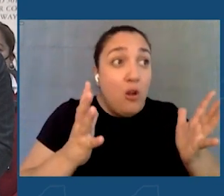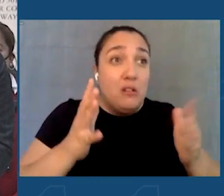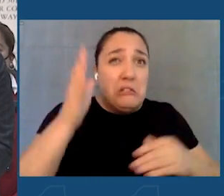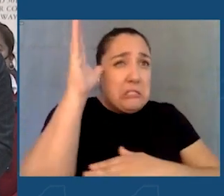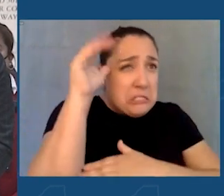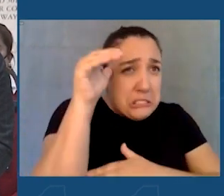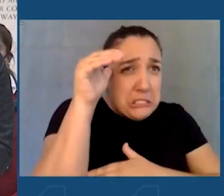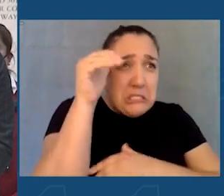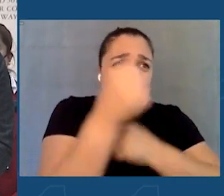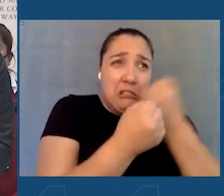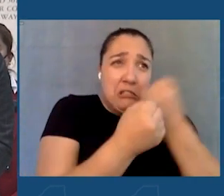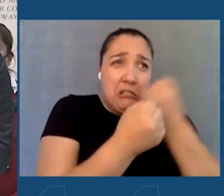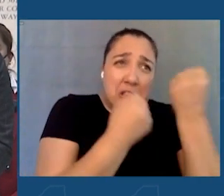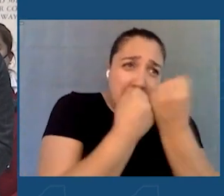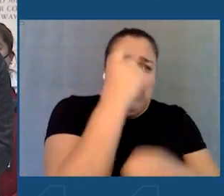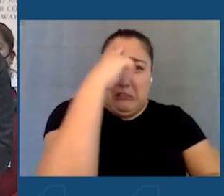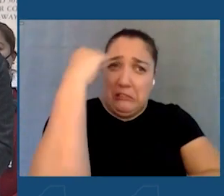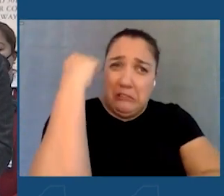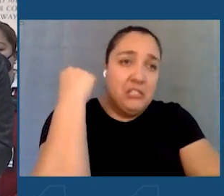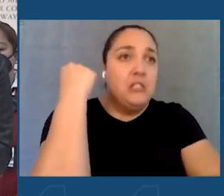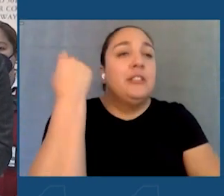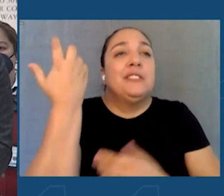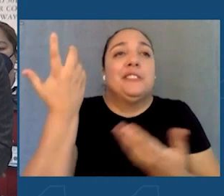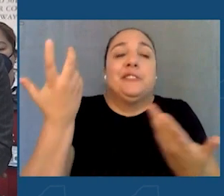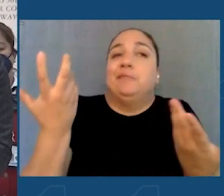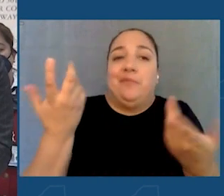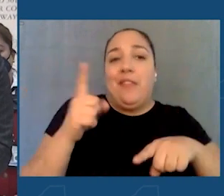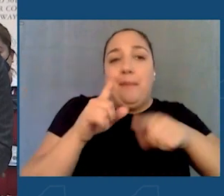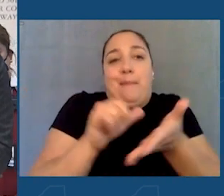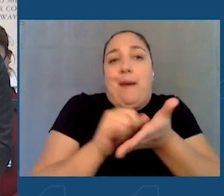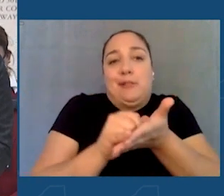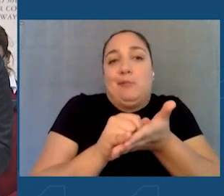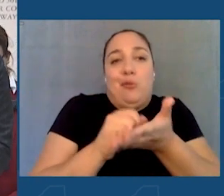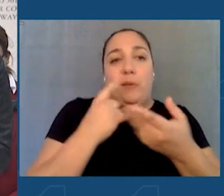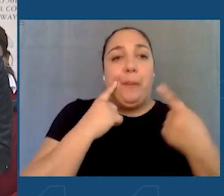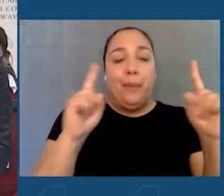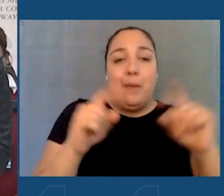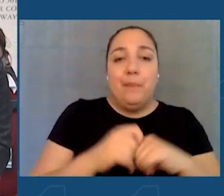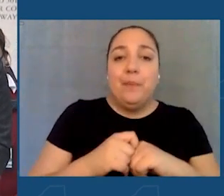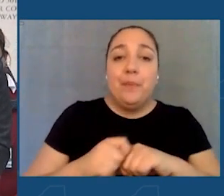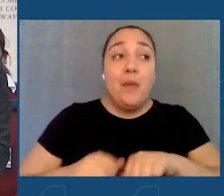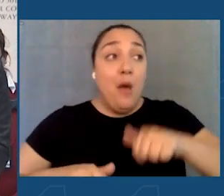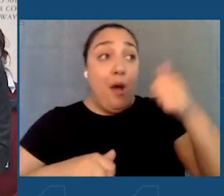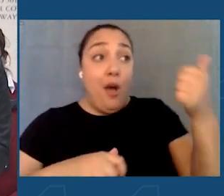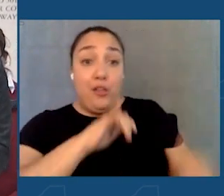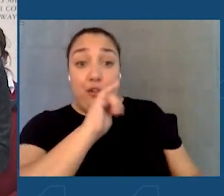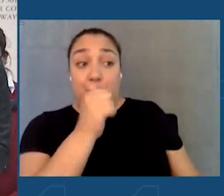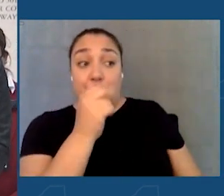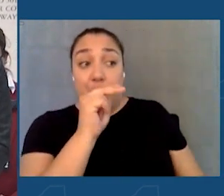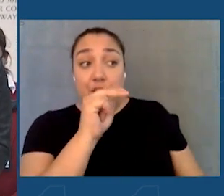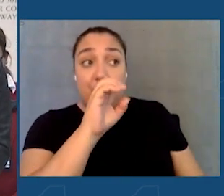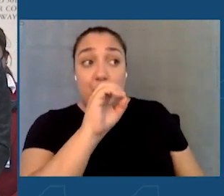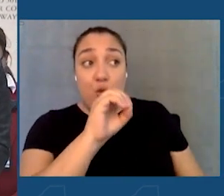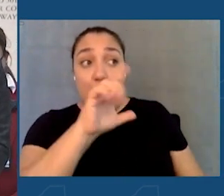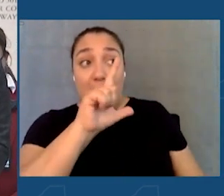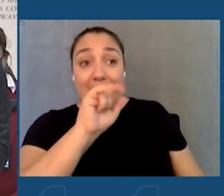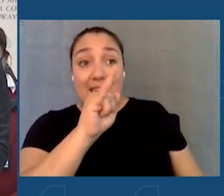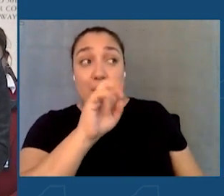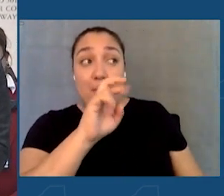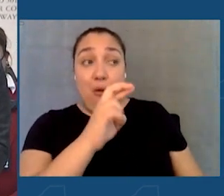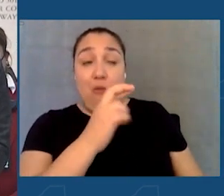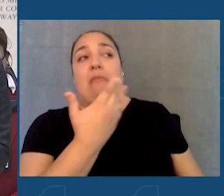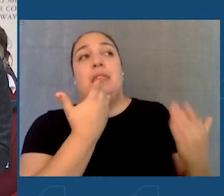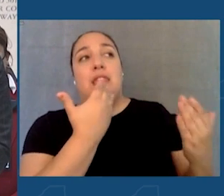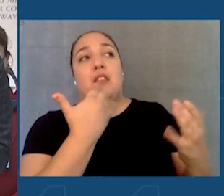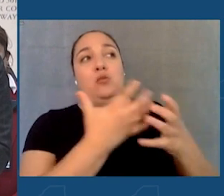the MTA leader, Janno Lieber, who is so gung-ho for transportation. Believe me, he's for the project even before you